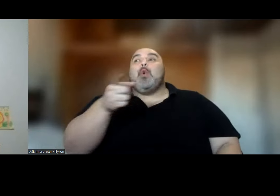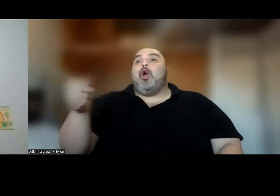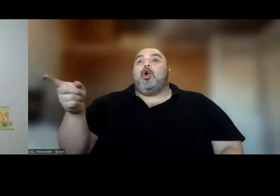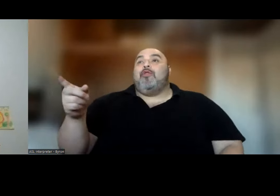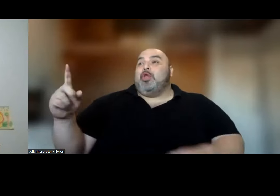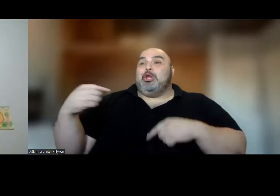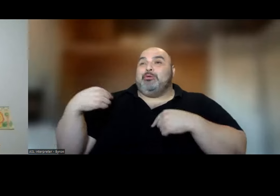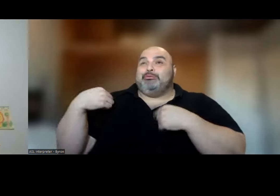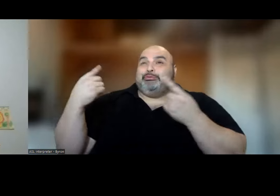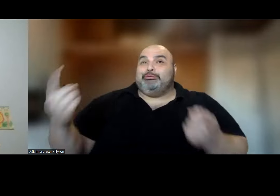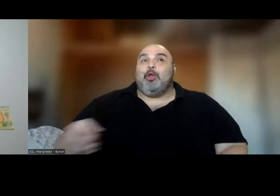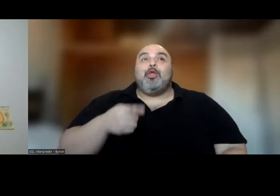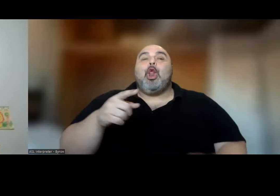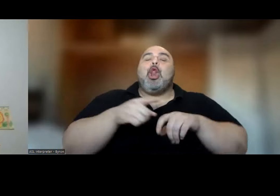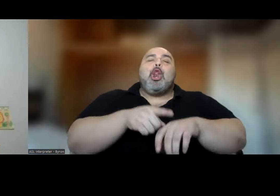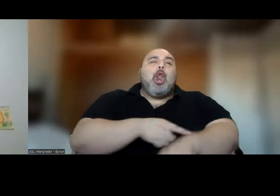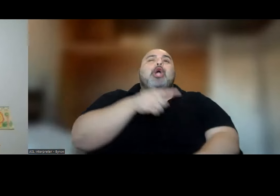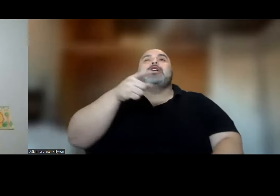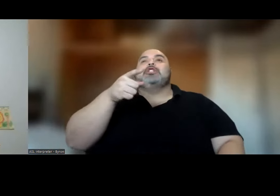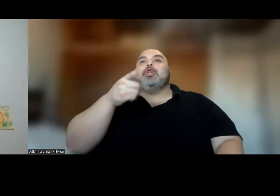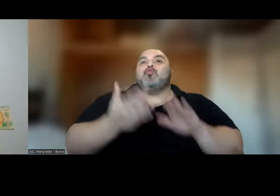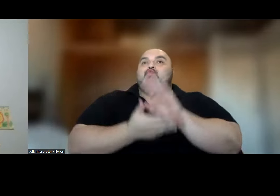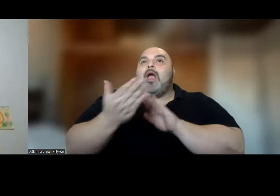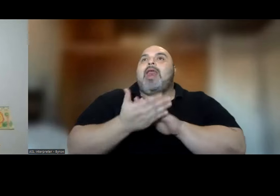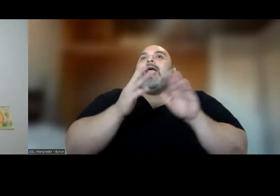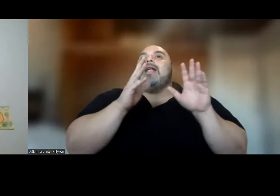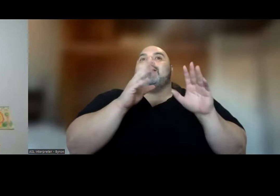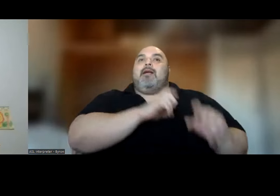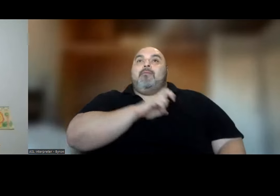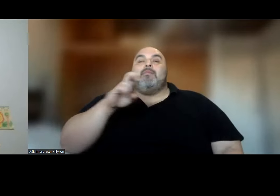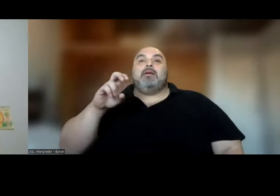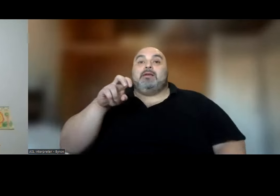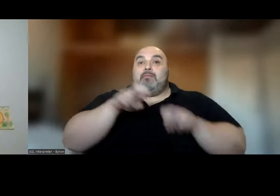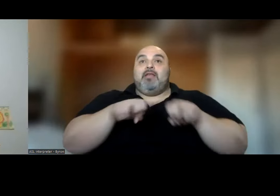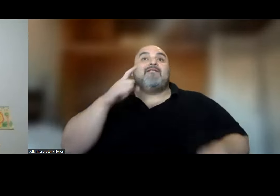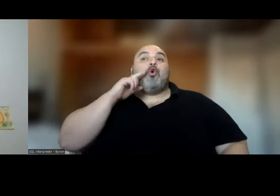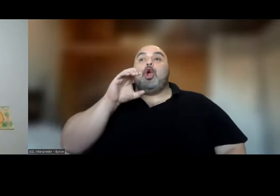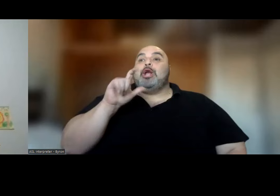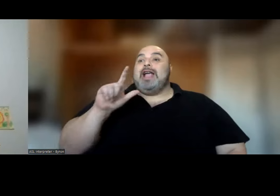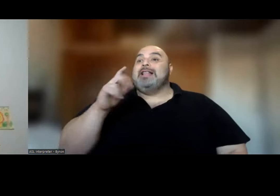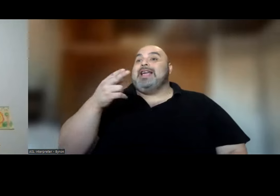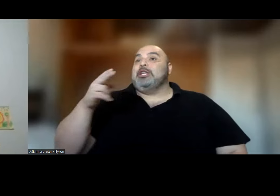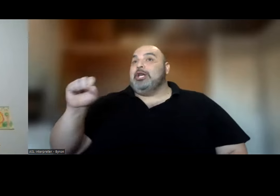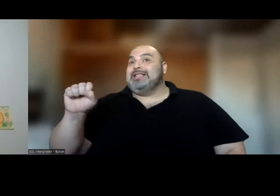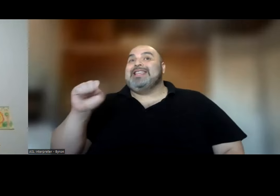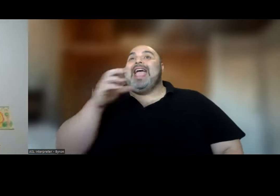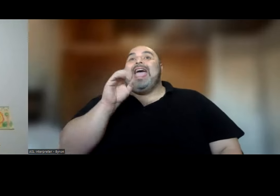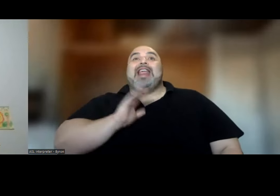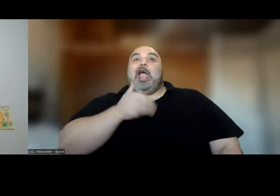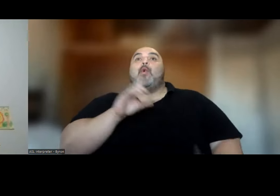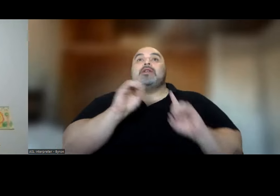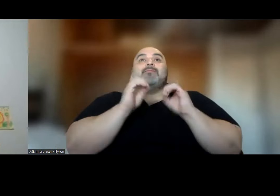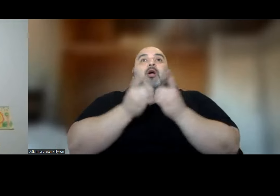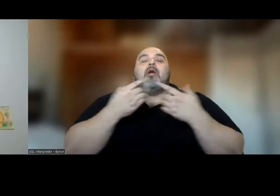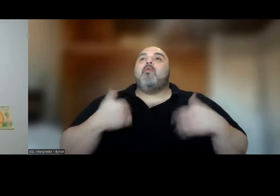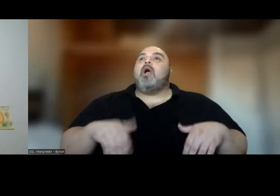advisory committee to Cal HHS and our department. And it's been a very meaningful partner.